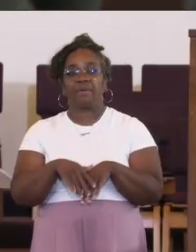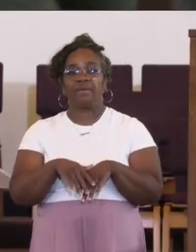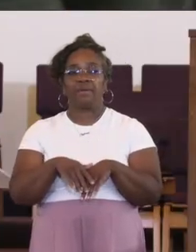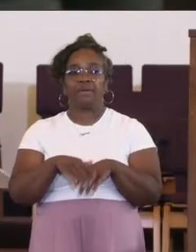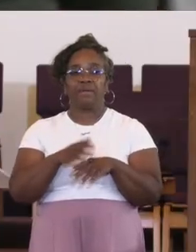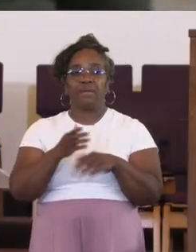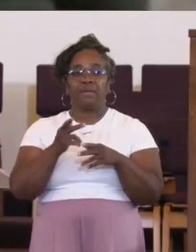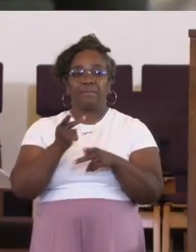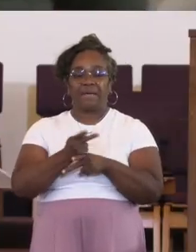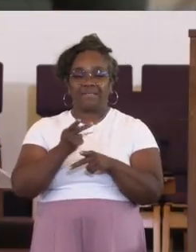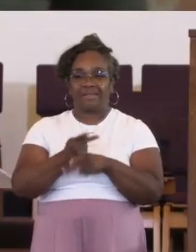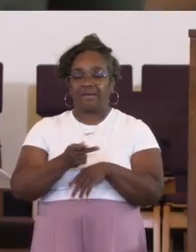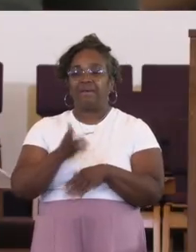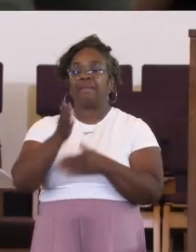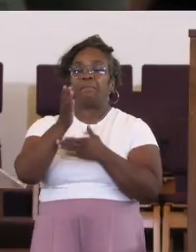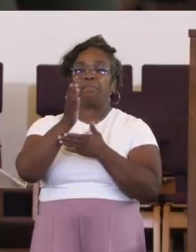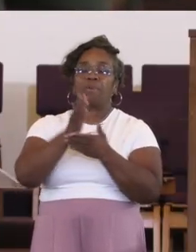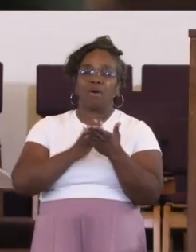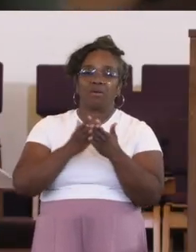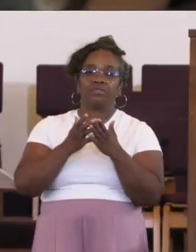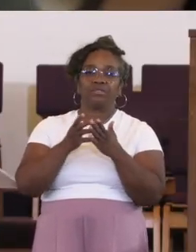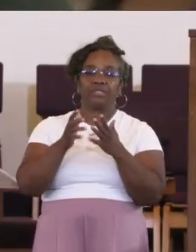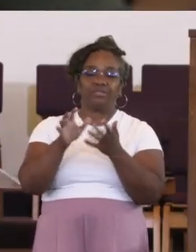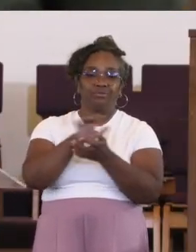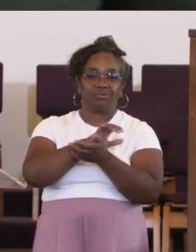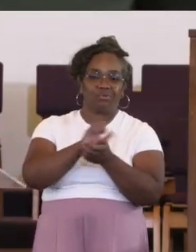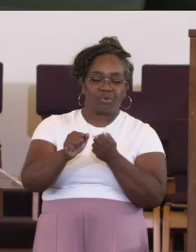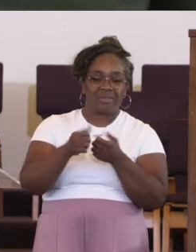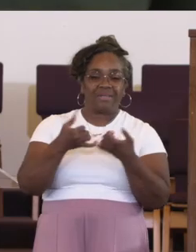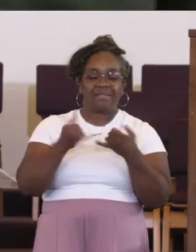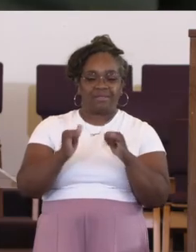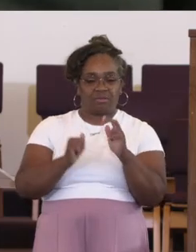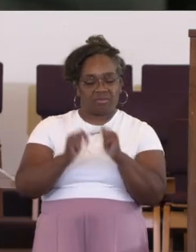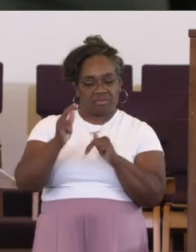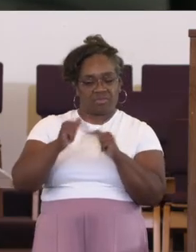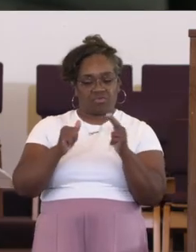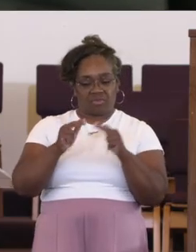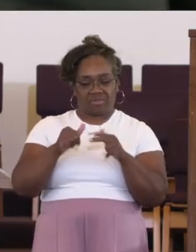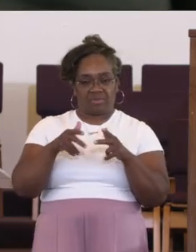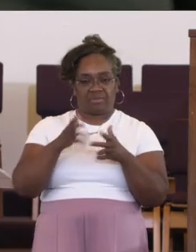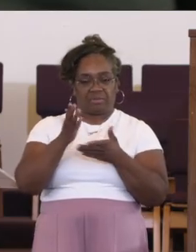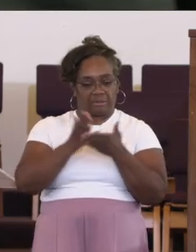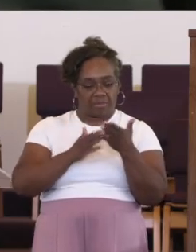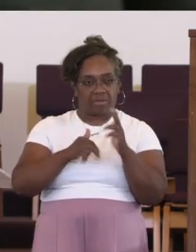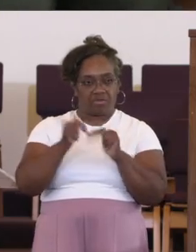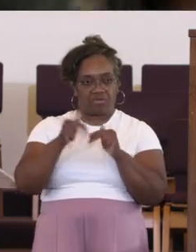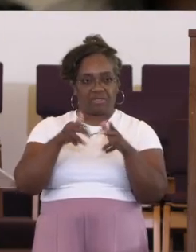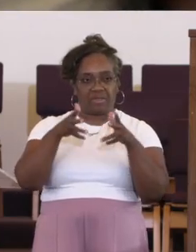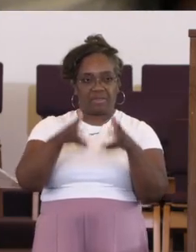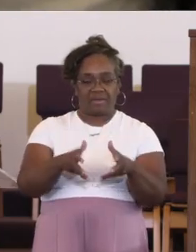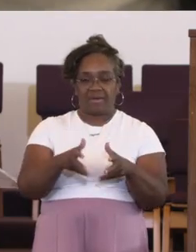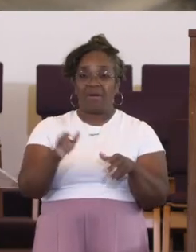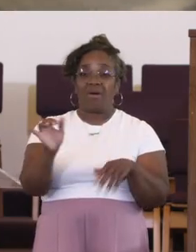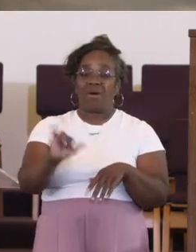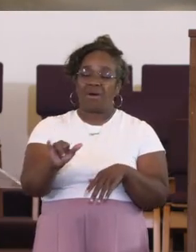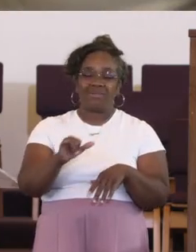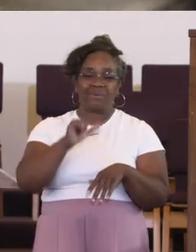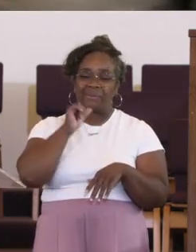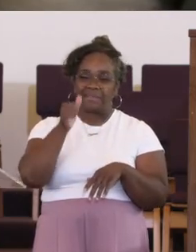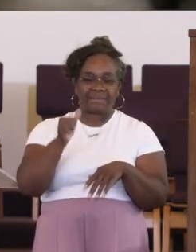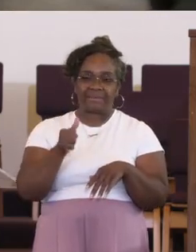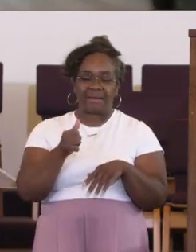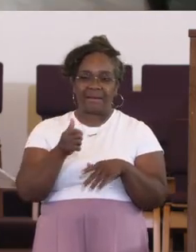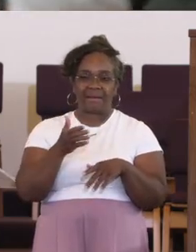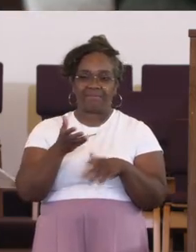property partially, so there is still construction debris on the site. In addition to that, it has not been maintained at all. So now we